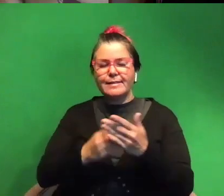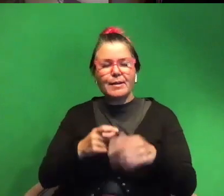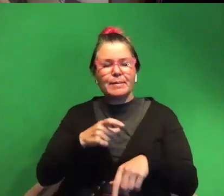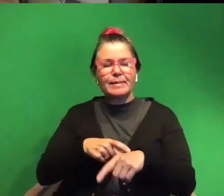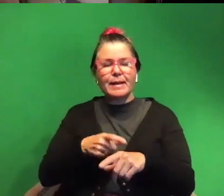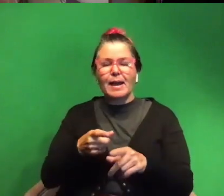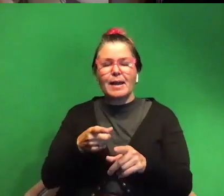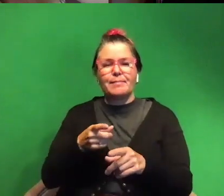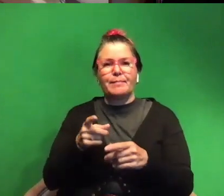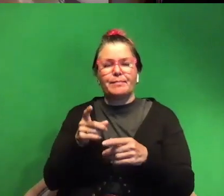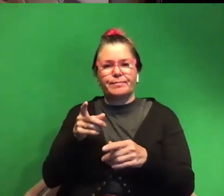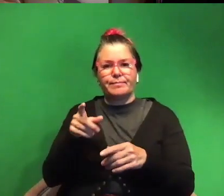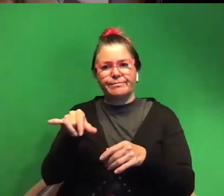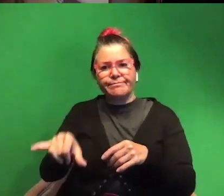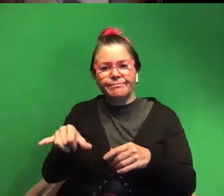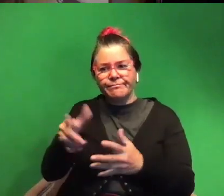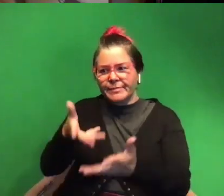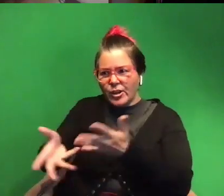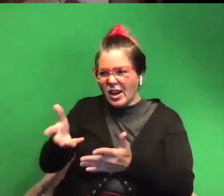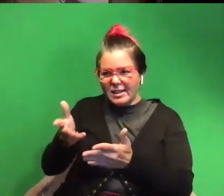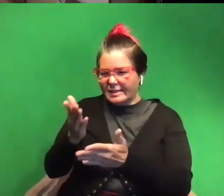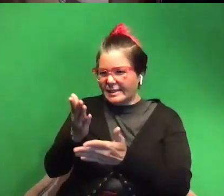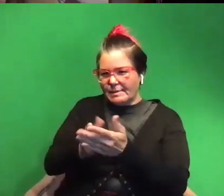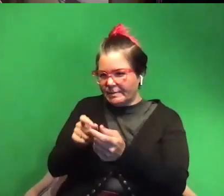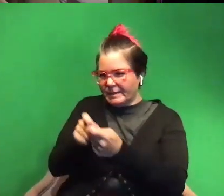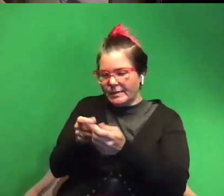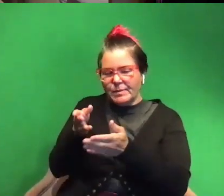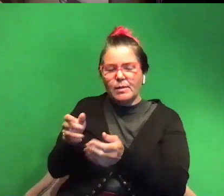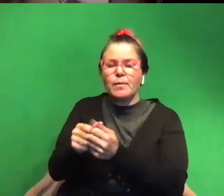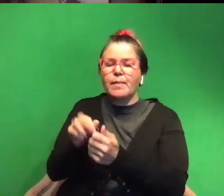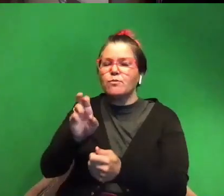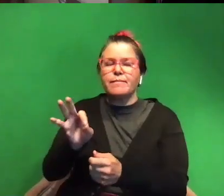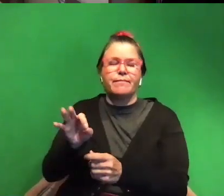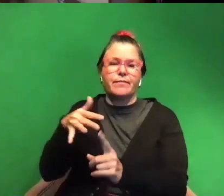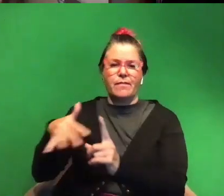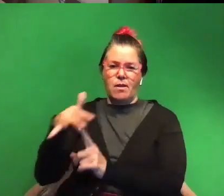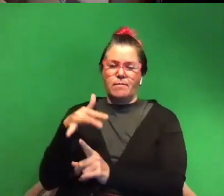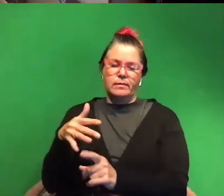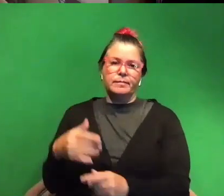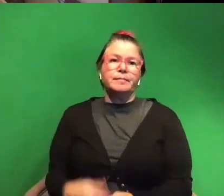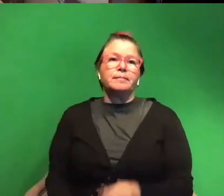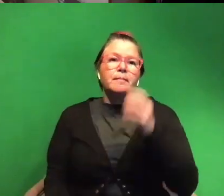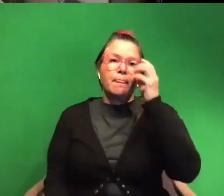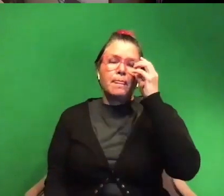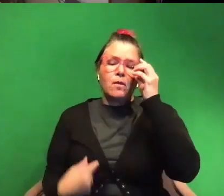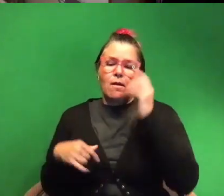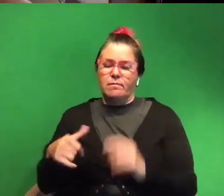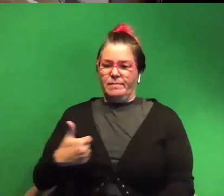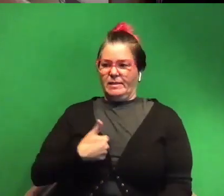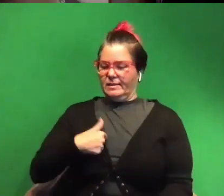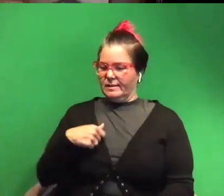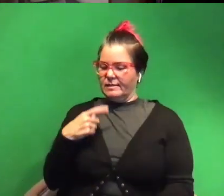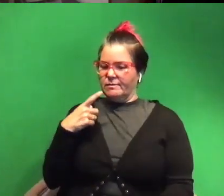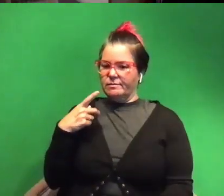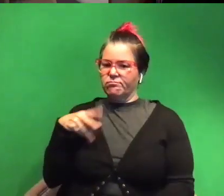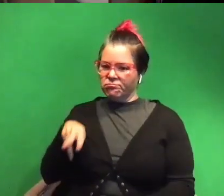of it has spent some time or interacted in some way with one of these reef environments. And I kind of saw firsthand,